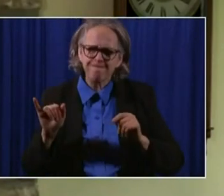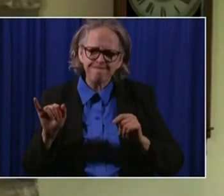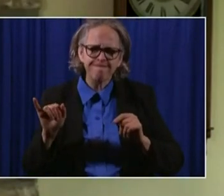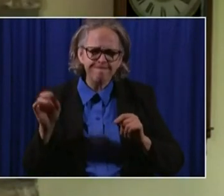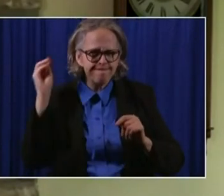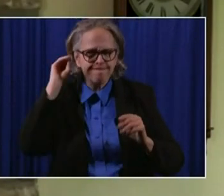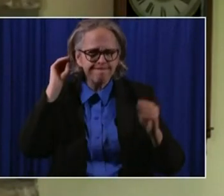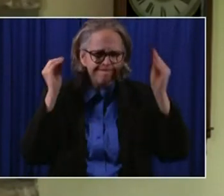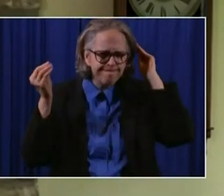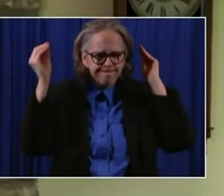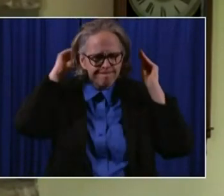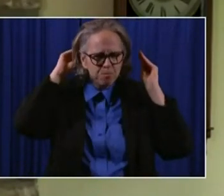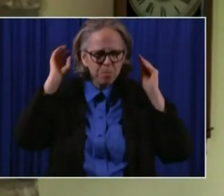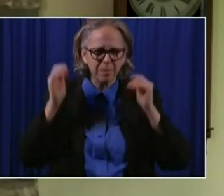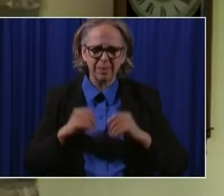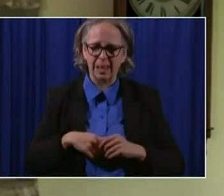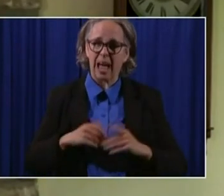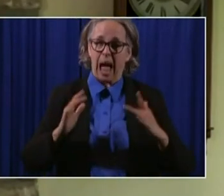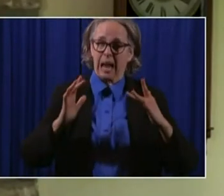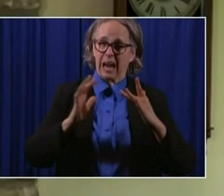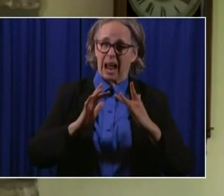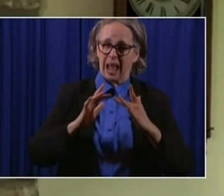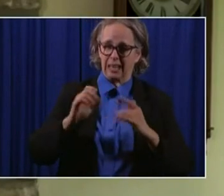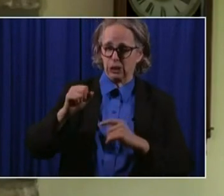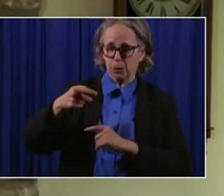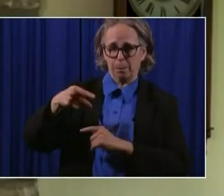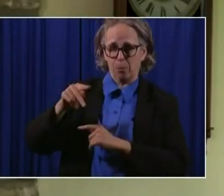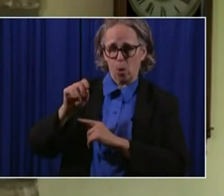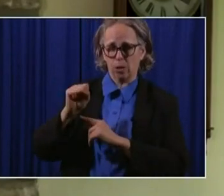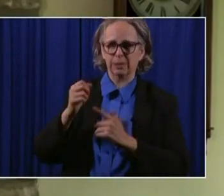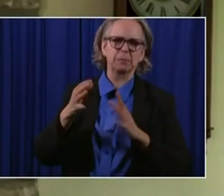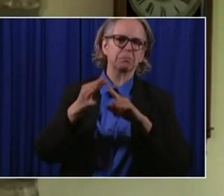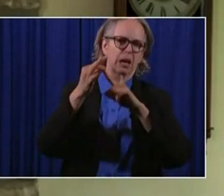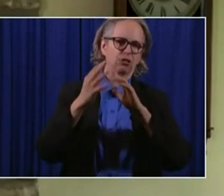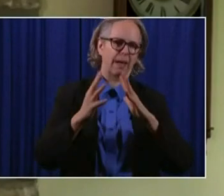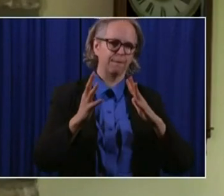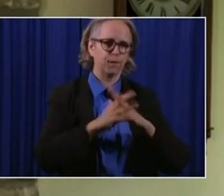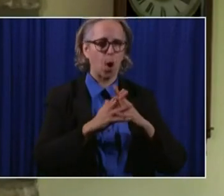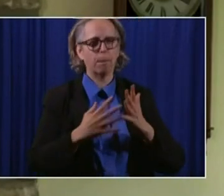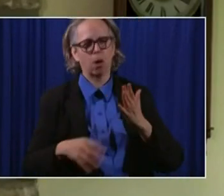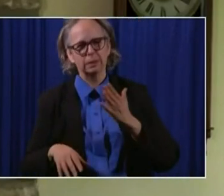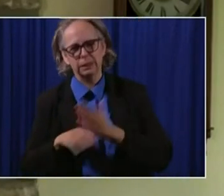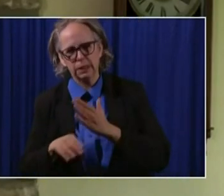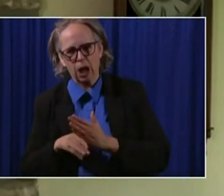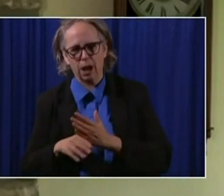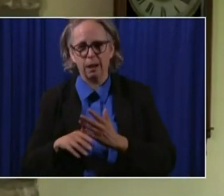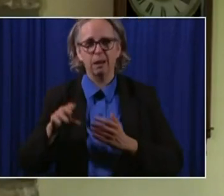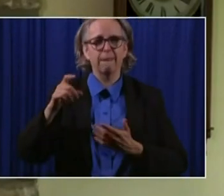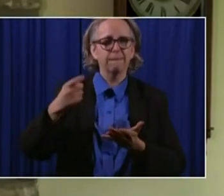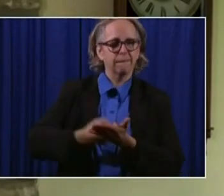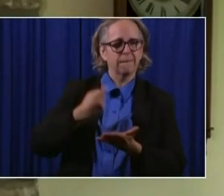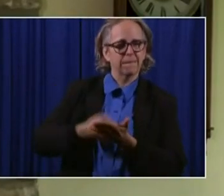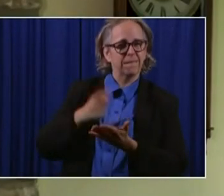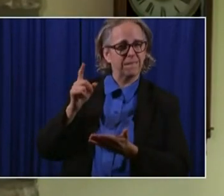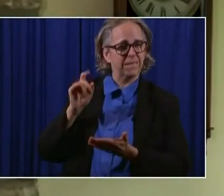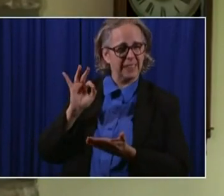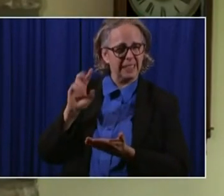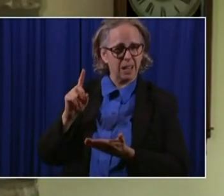these contact sports, football, soccer, field hockey, to the spring.